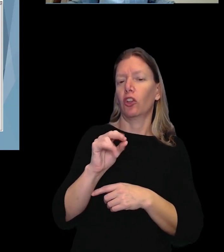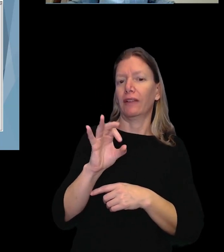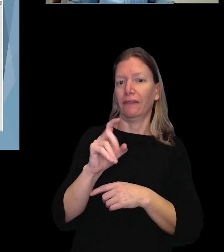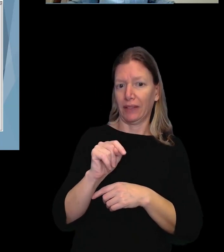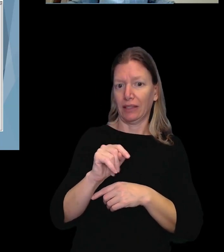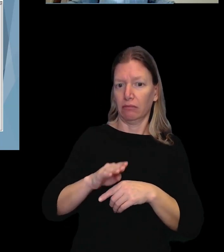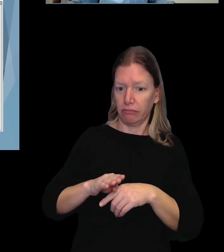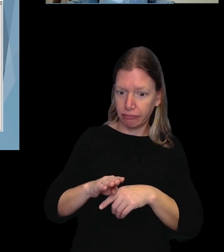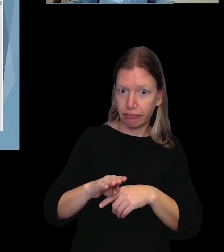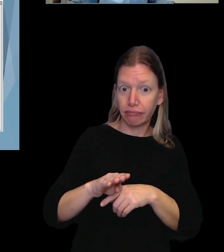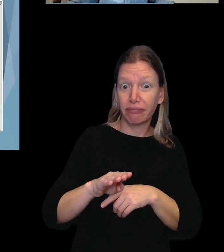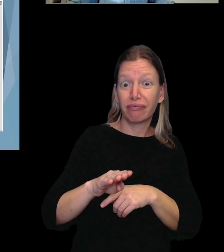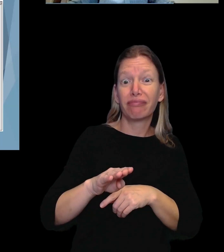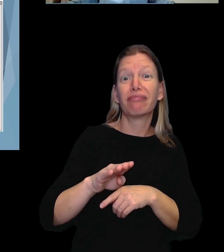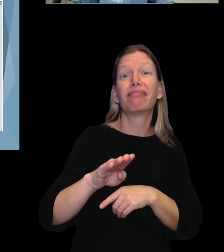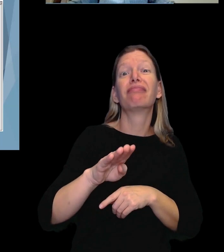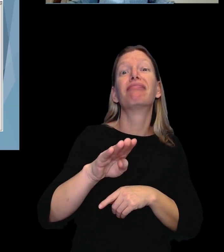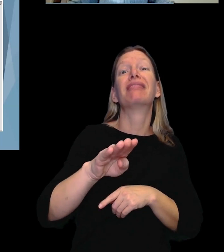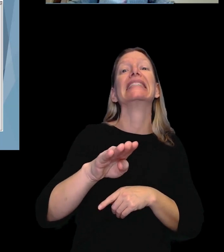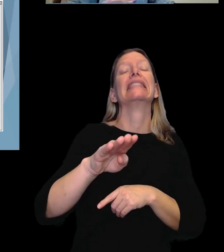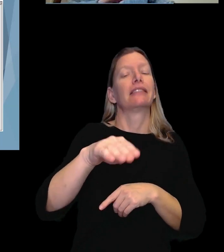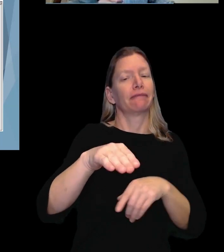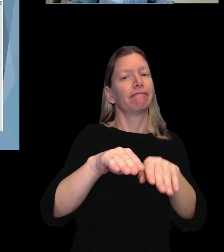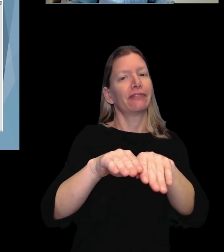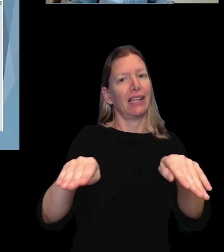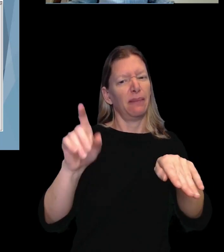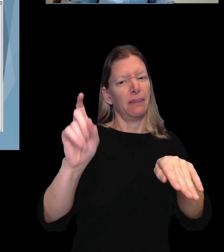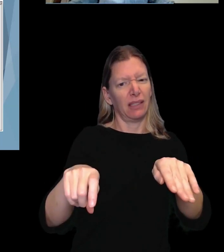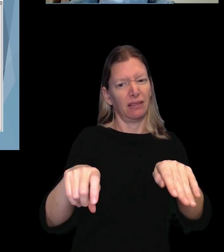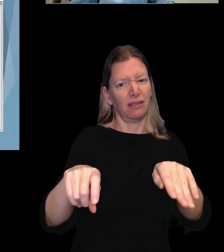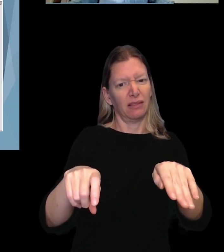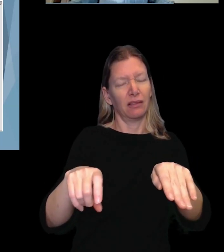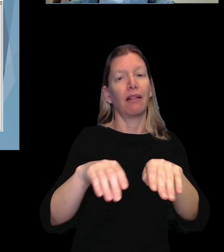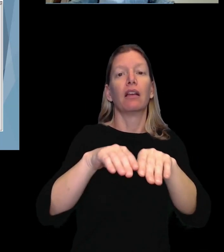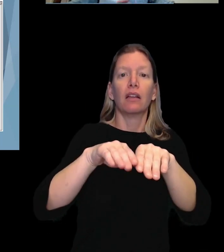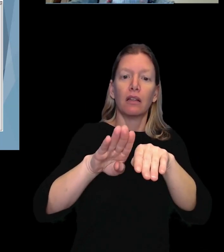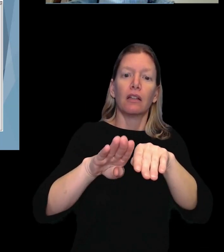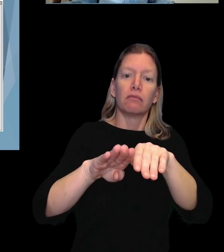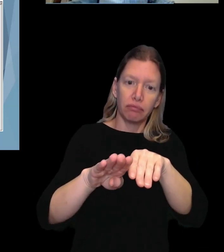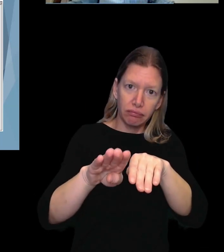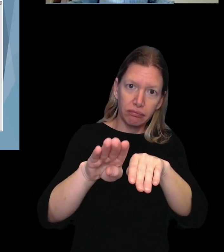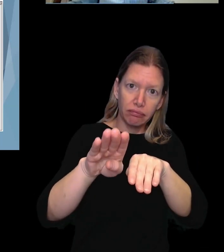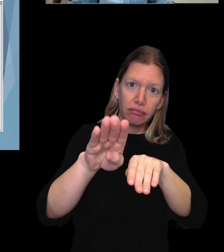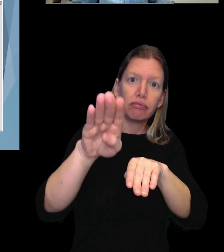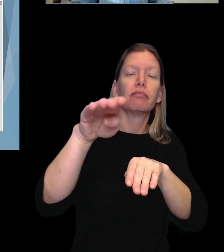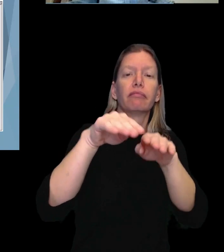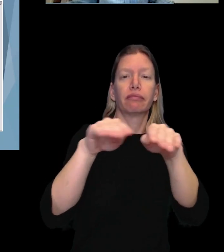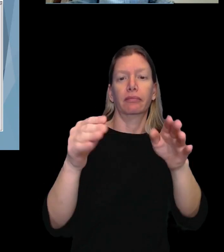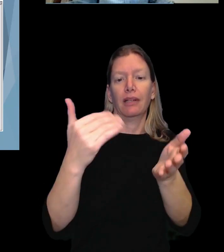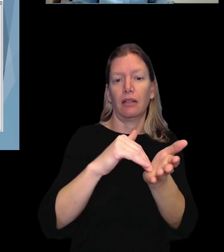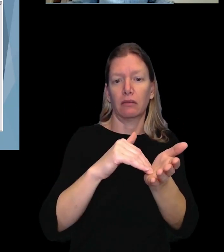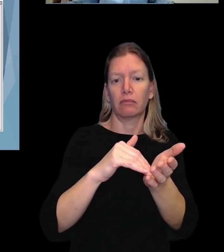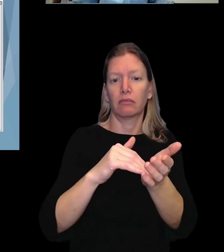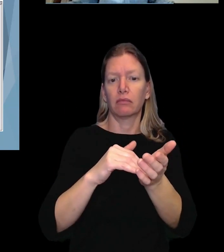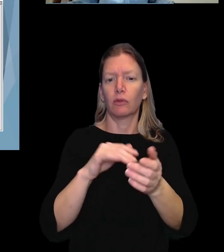is long, there should be a landing area, a flat surface, so that a person who's using a wheelchair does not